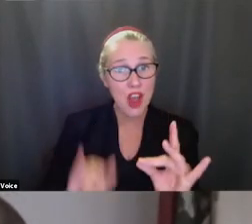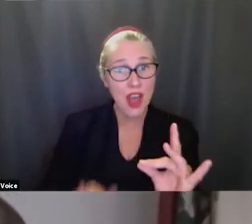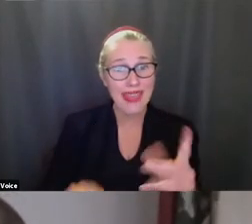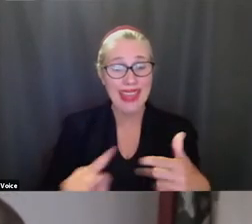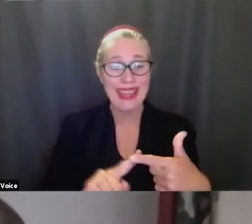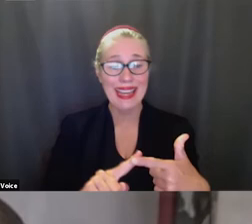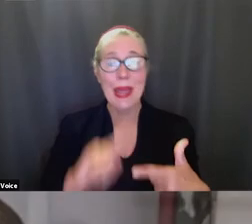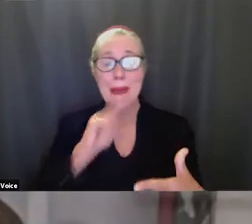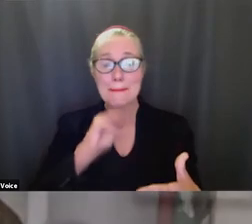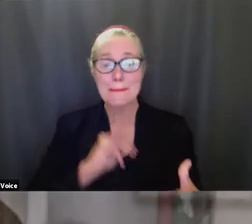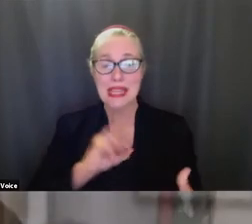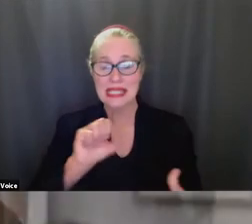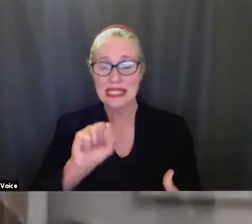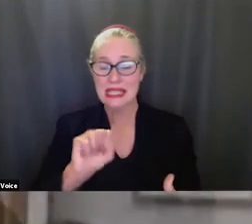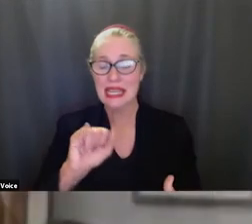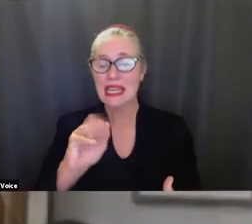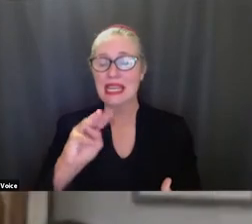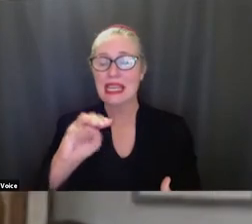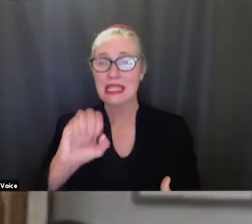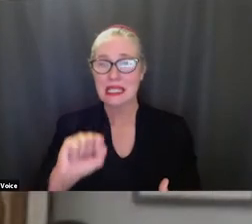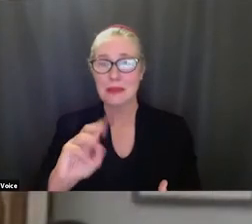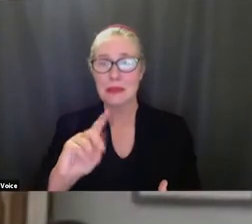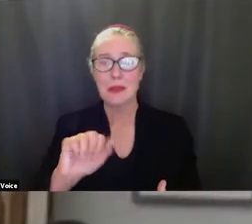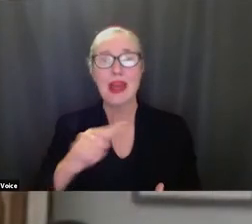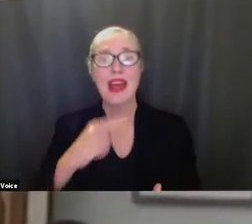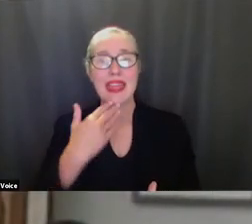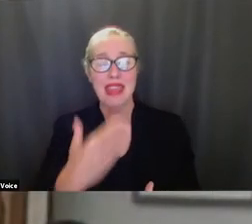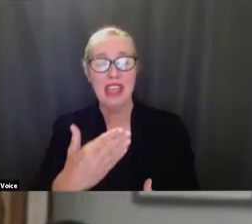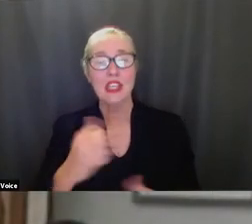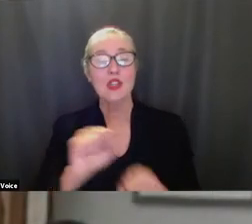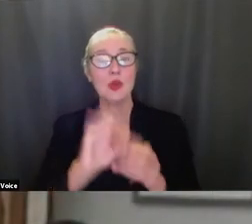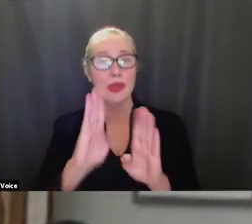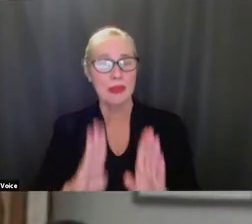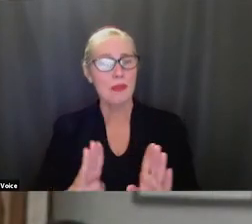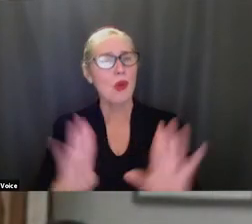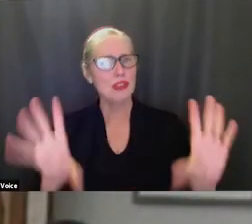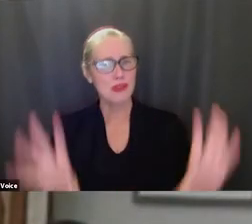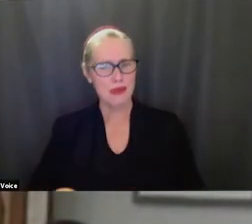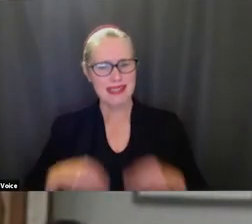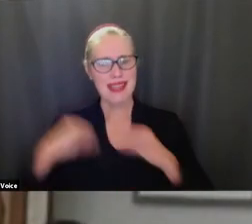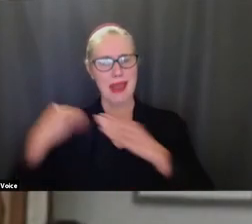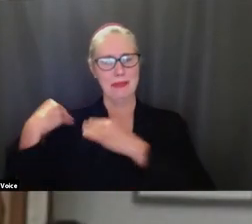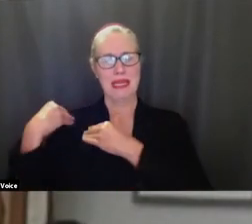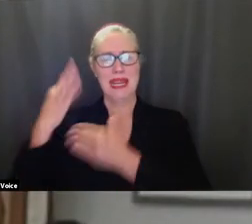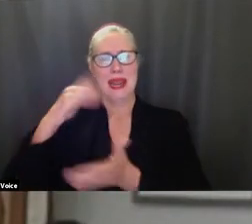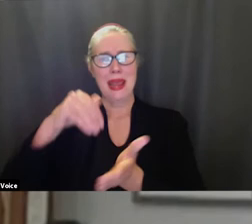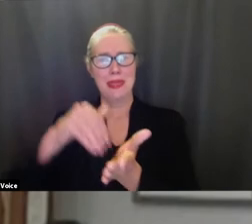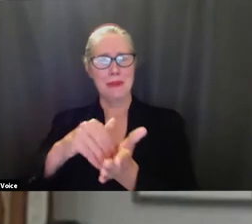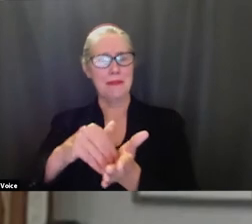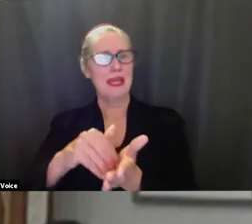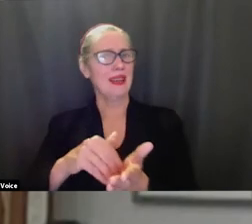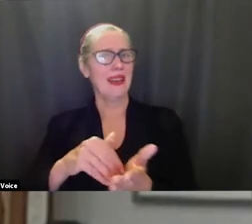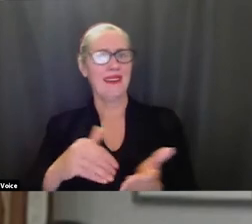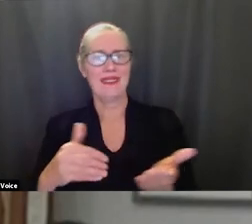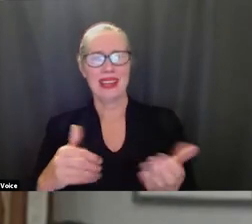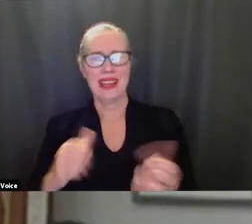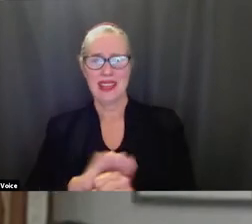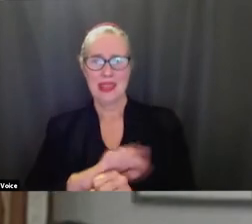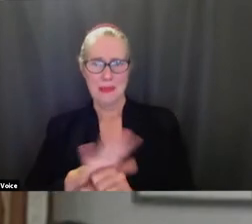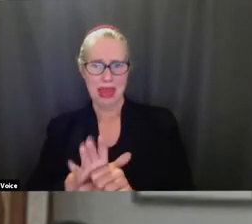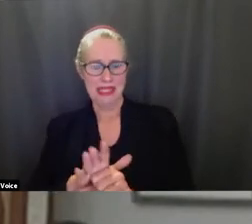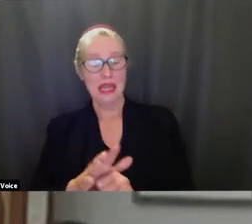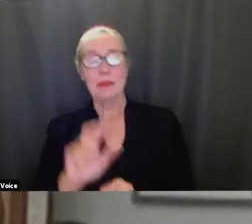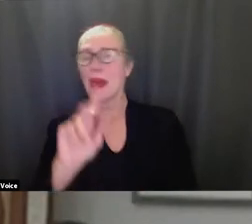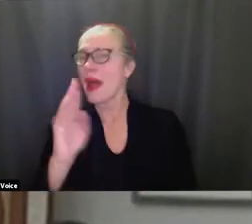motion please yes first of all i'd like to say thank you to the employees who stepped up and and did that in the middle of that gap you know transportation gap have two